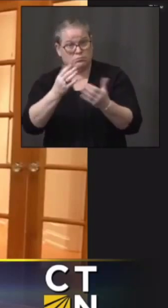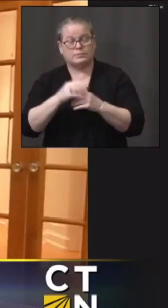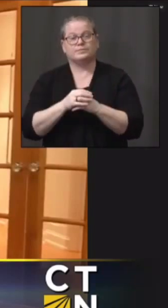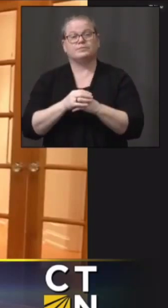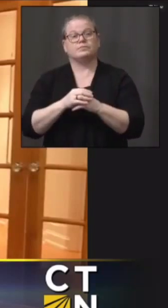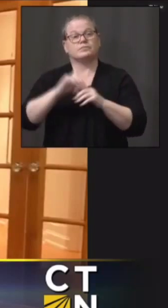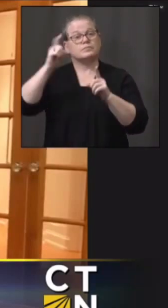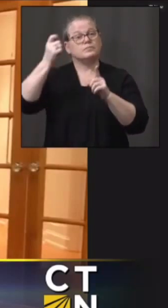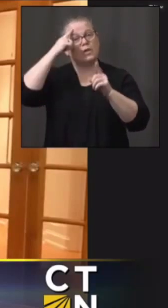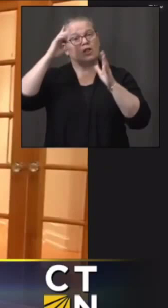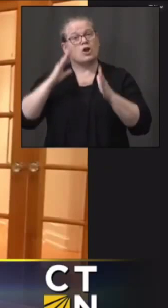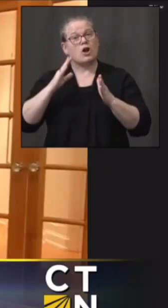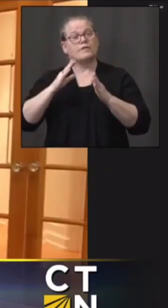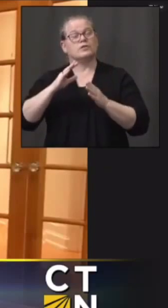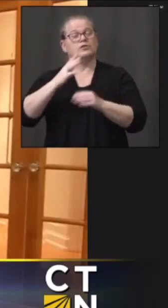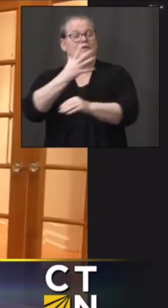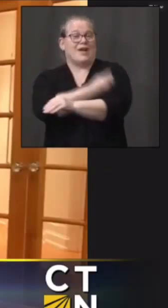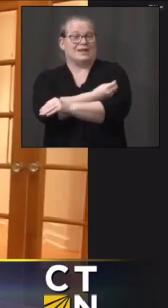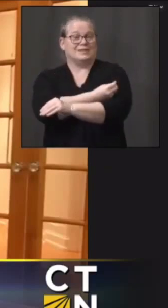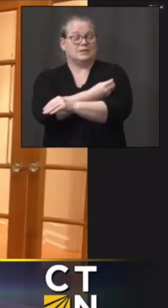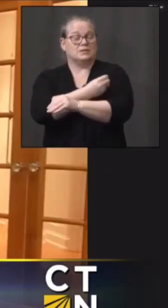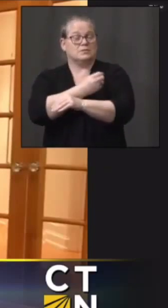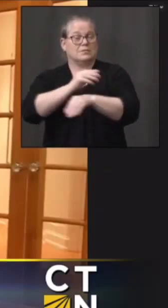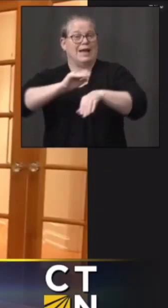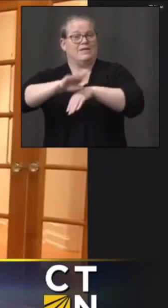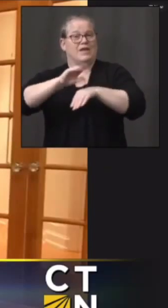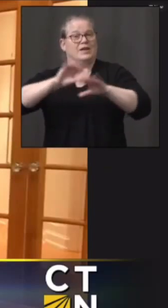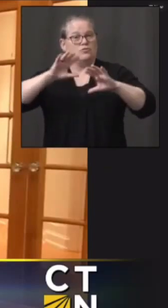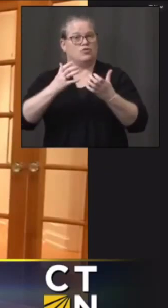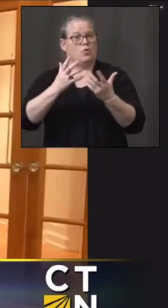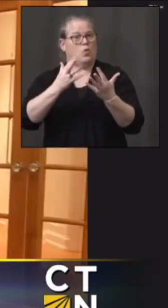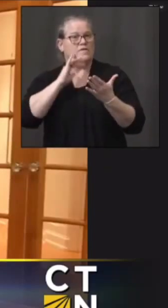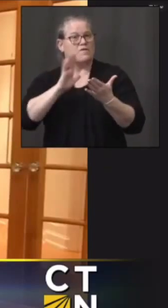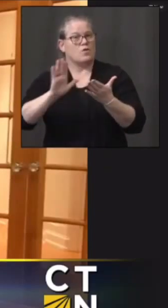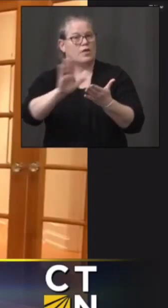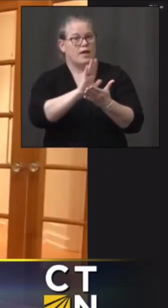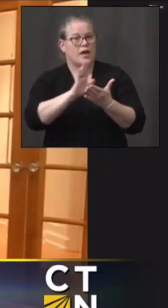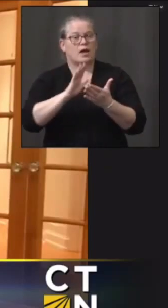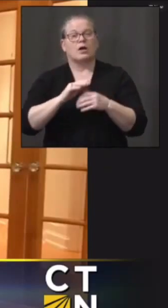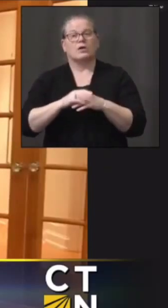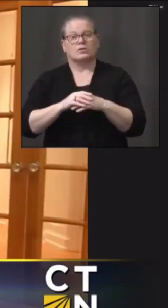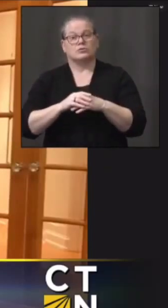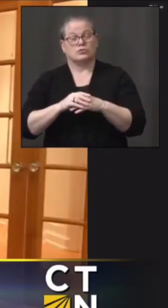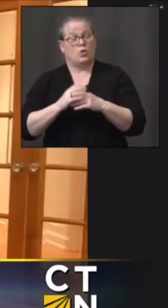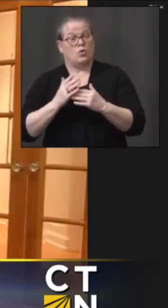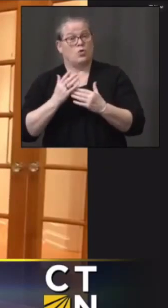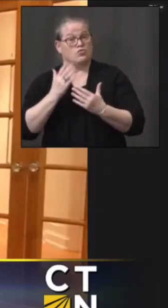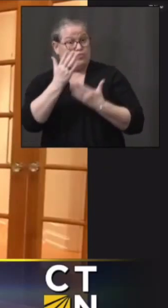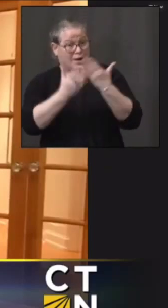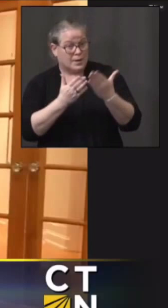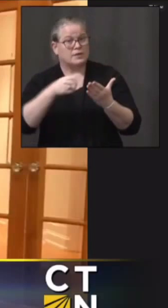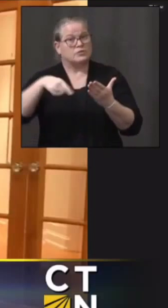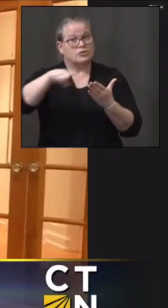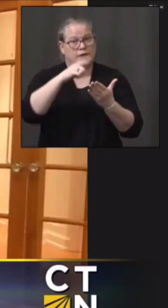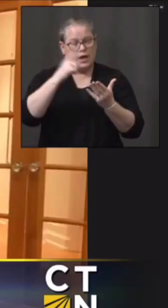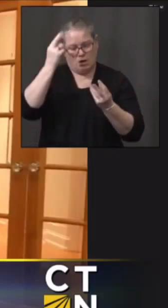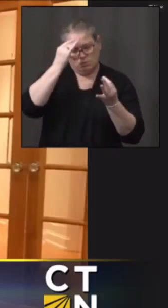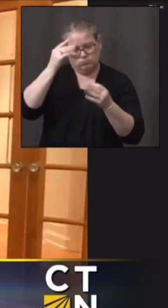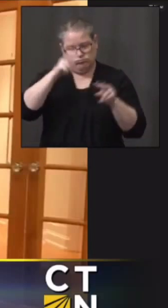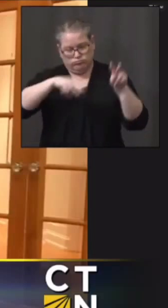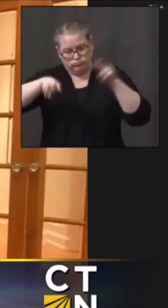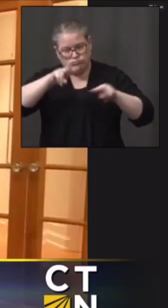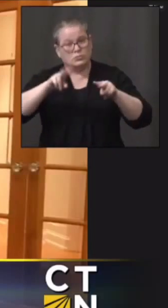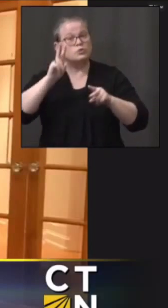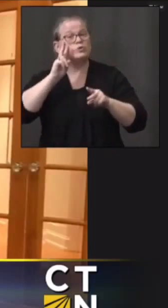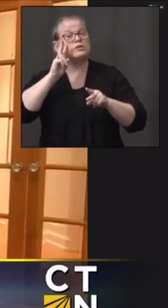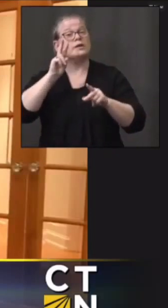Vaccine Advisory Group will, as they have done throughout, take on board those recommendations and then see if there's further adjustments we think are